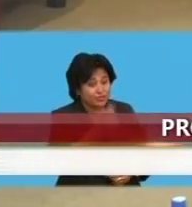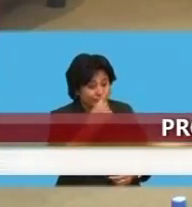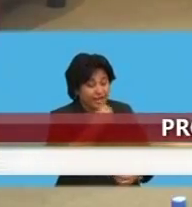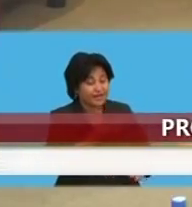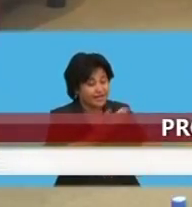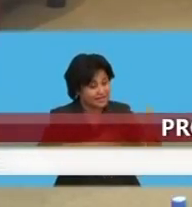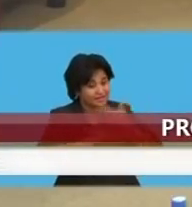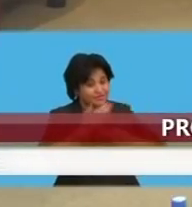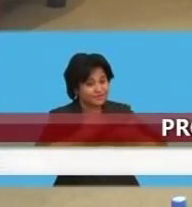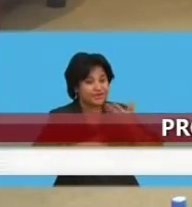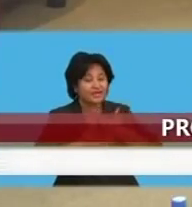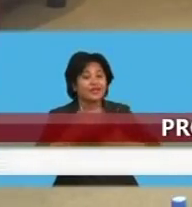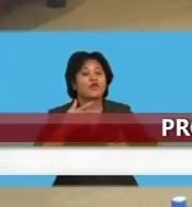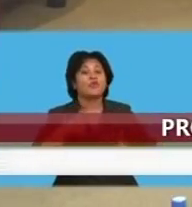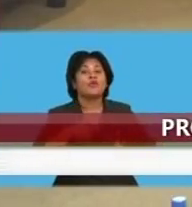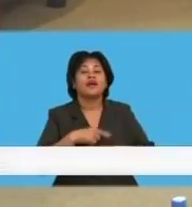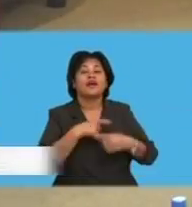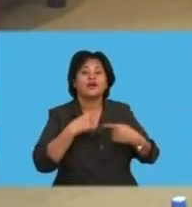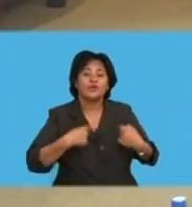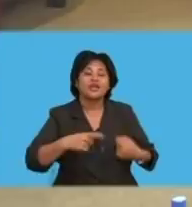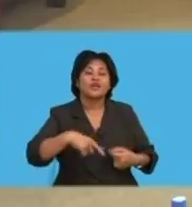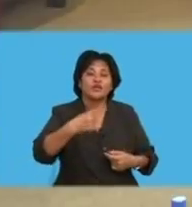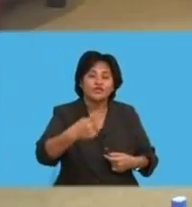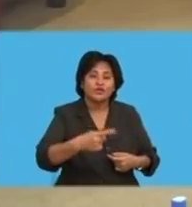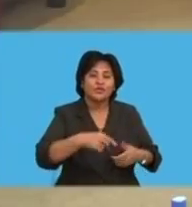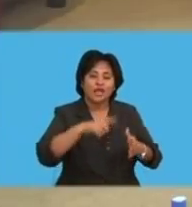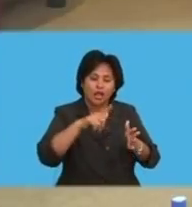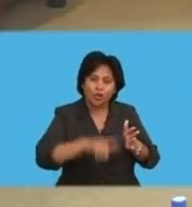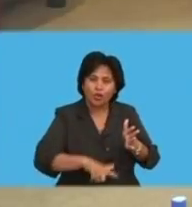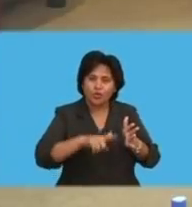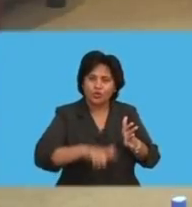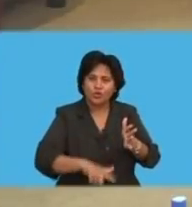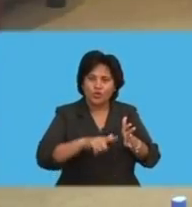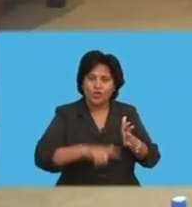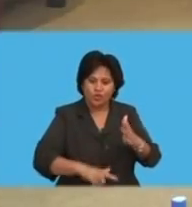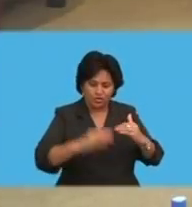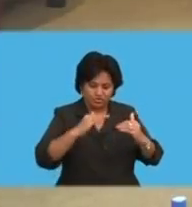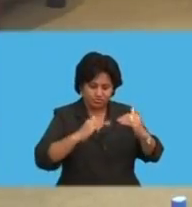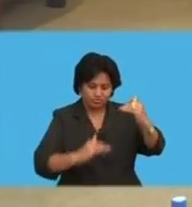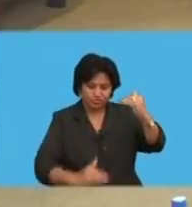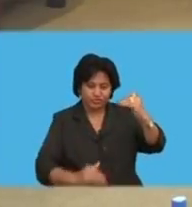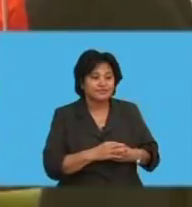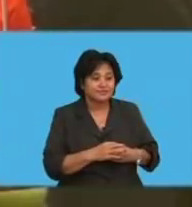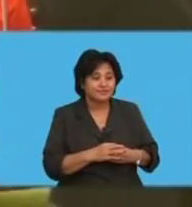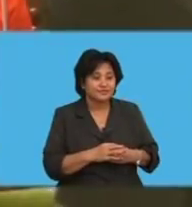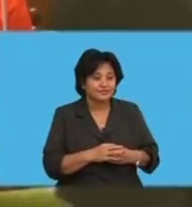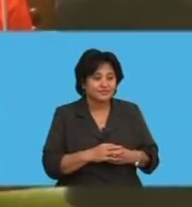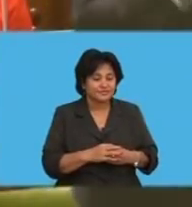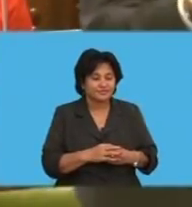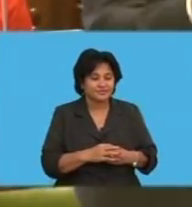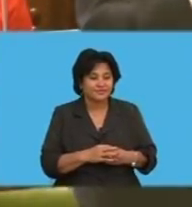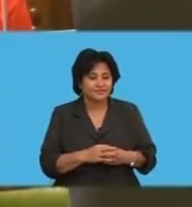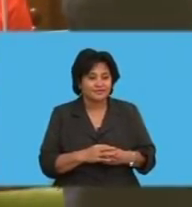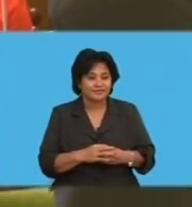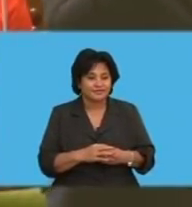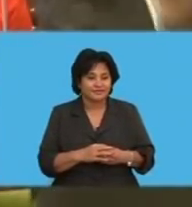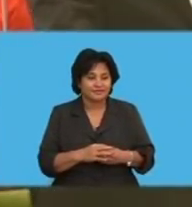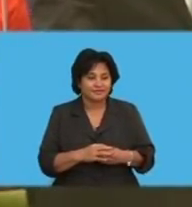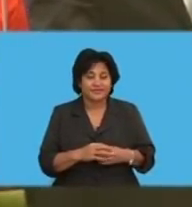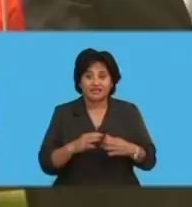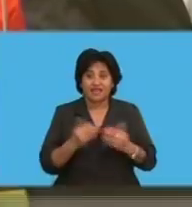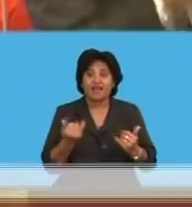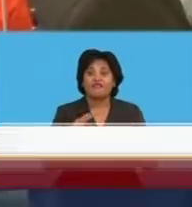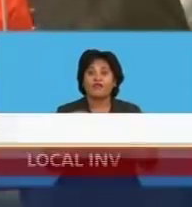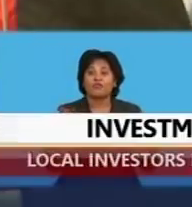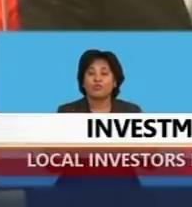explain why we keep getting a lower ranking by the World Bank on the ease of doing business? It has come from the Ministry